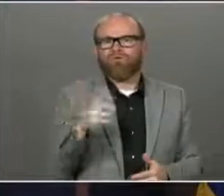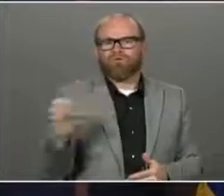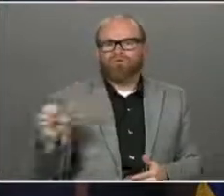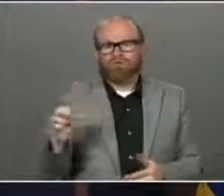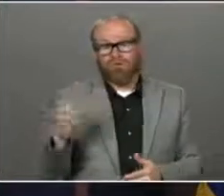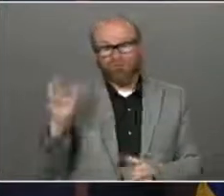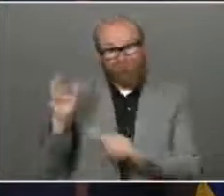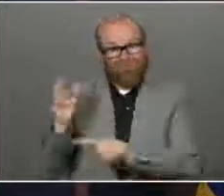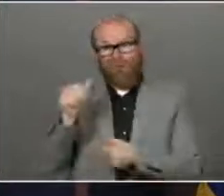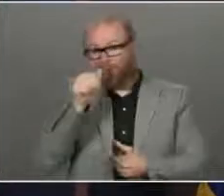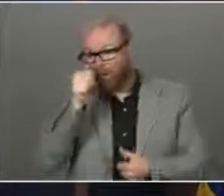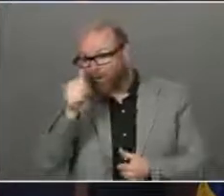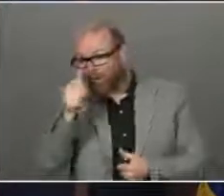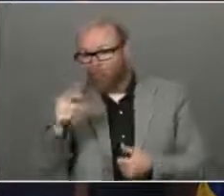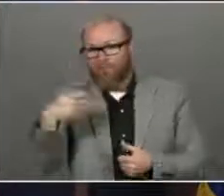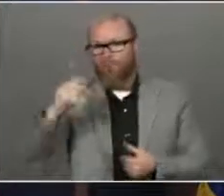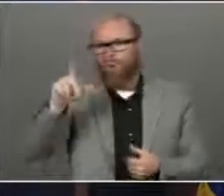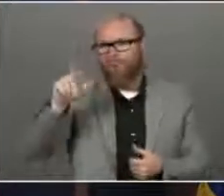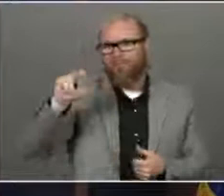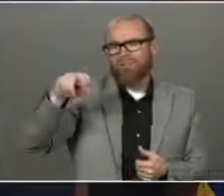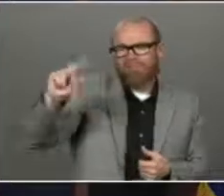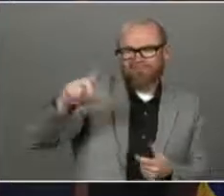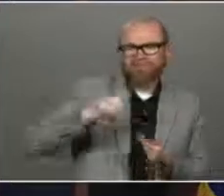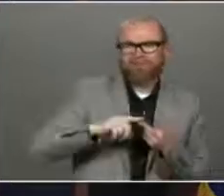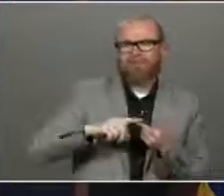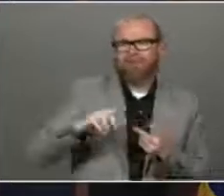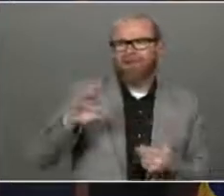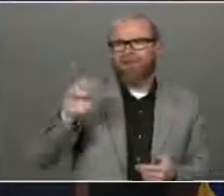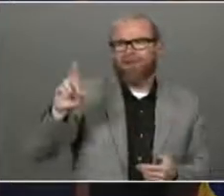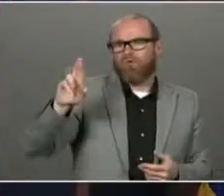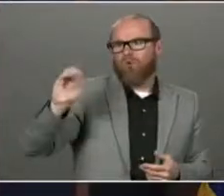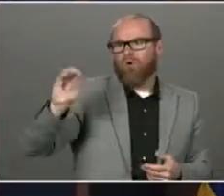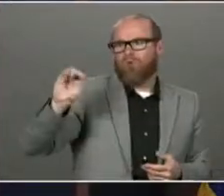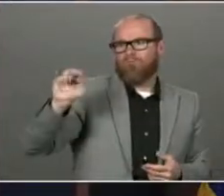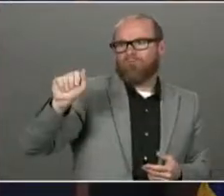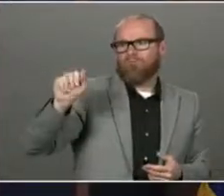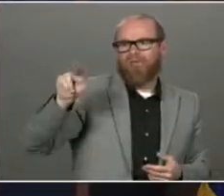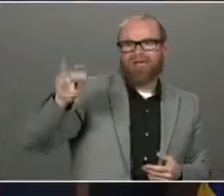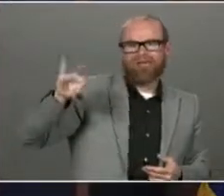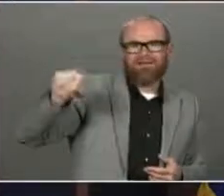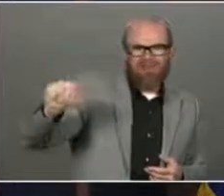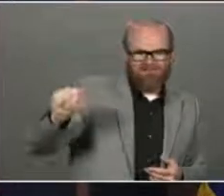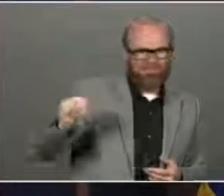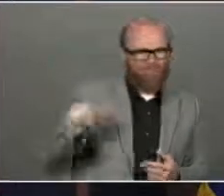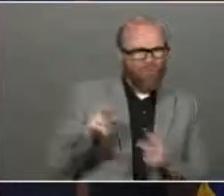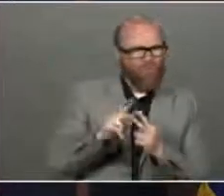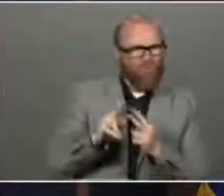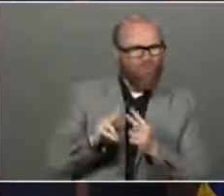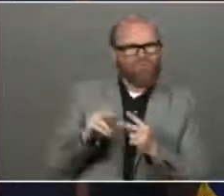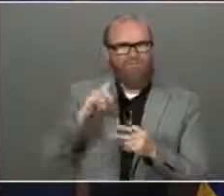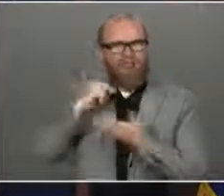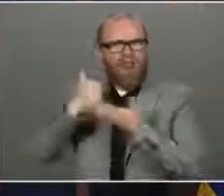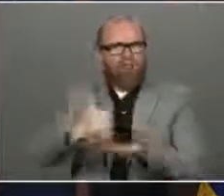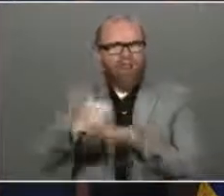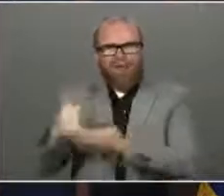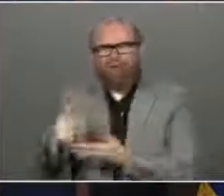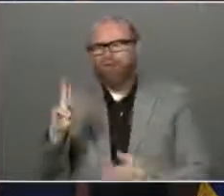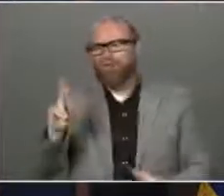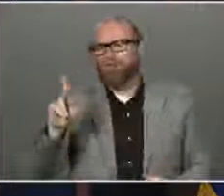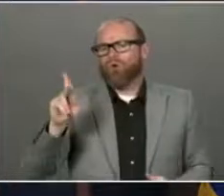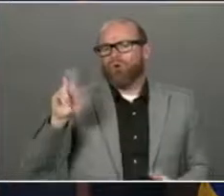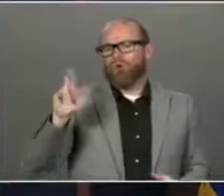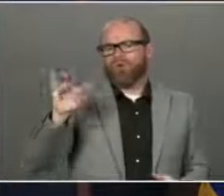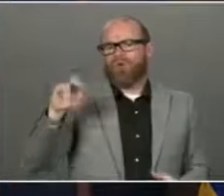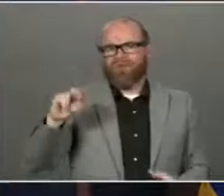and others. So they at least temporarily have a place to stay, and so we'll just work with them as they vet and go